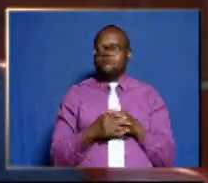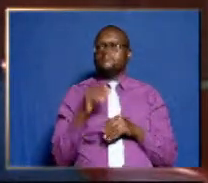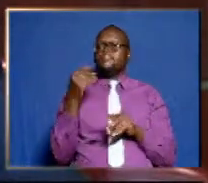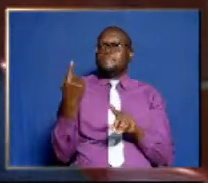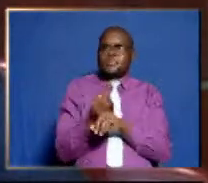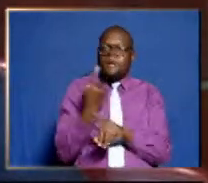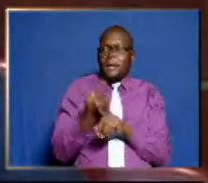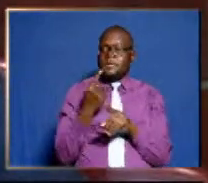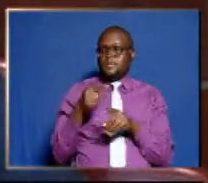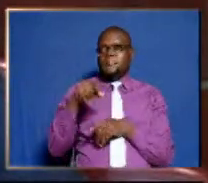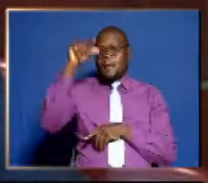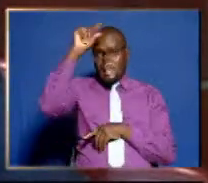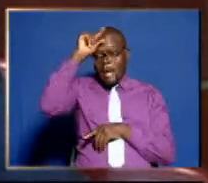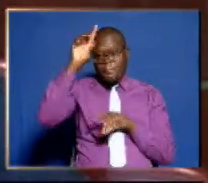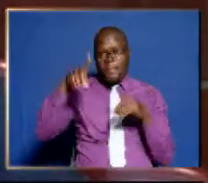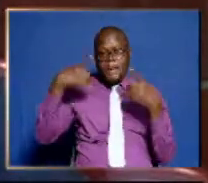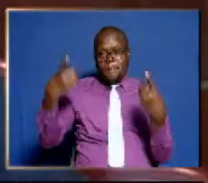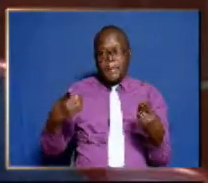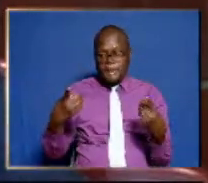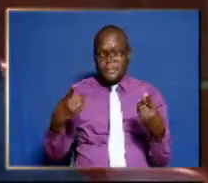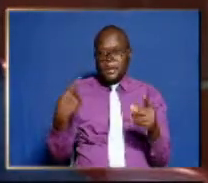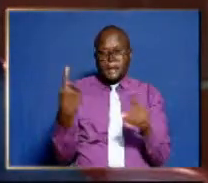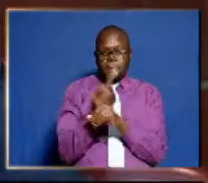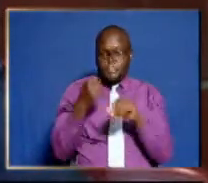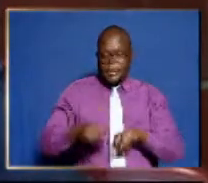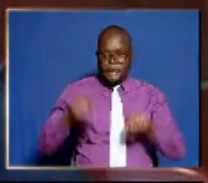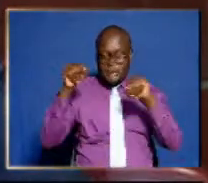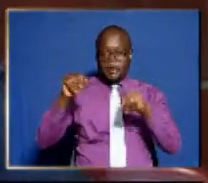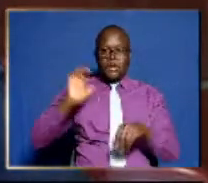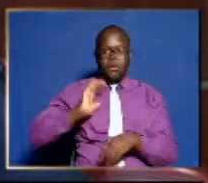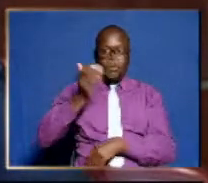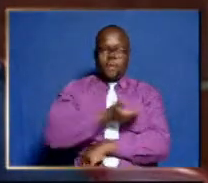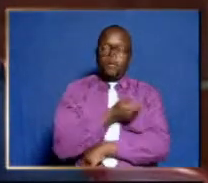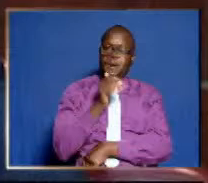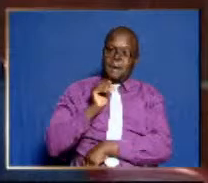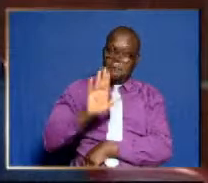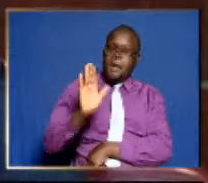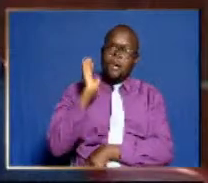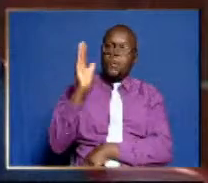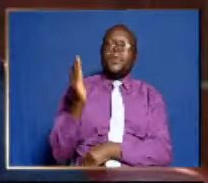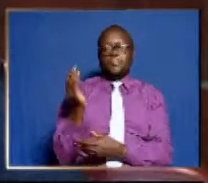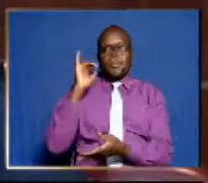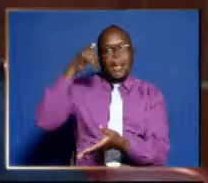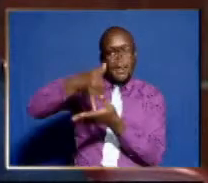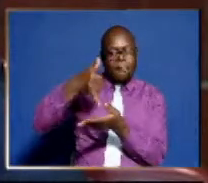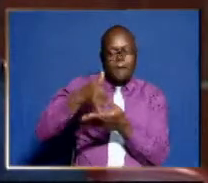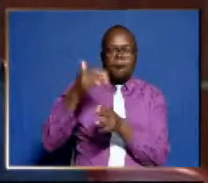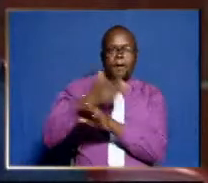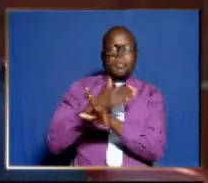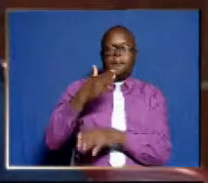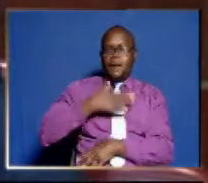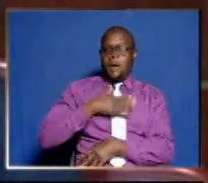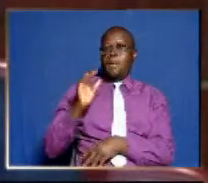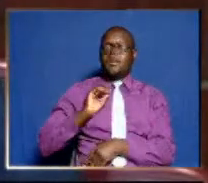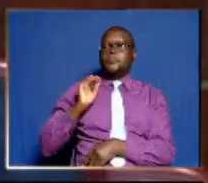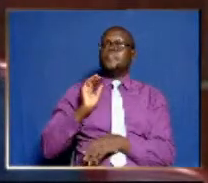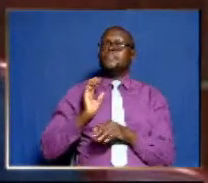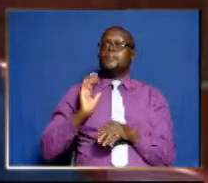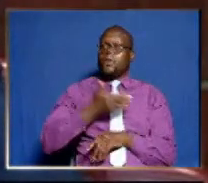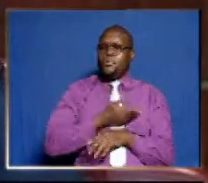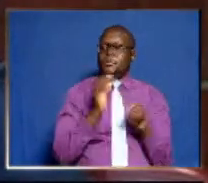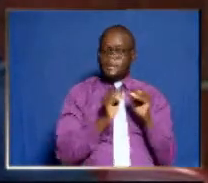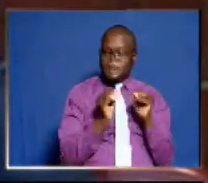state departments to the various chairs of committees who appeared also before us, and I would later want to give them